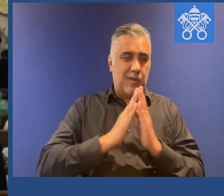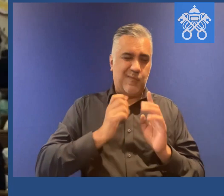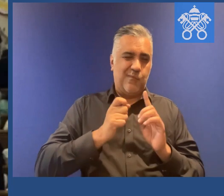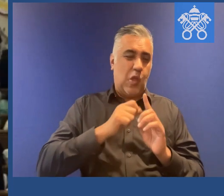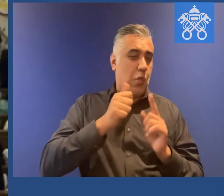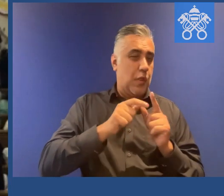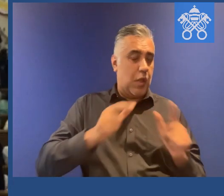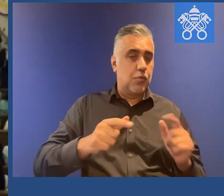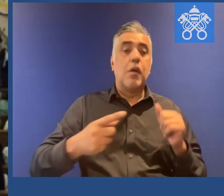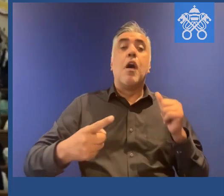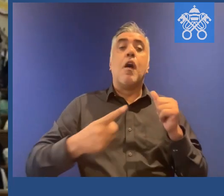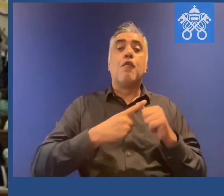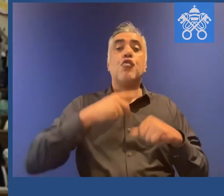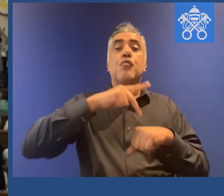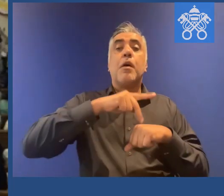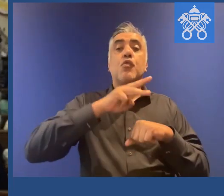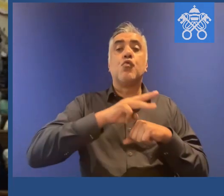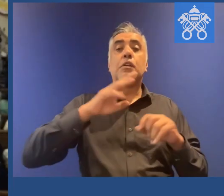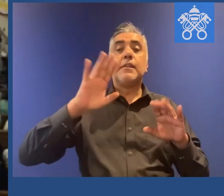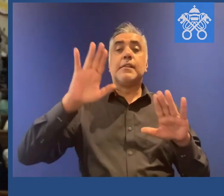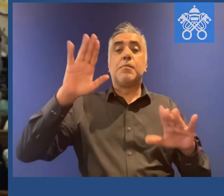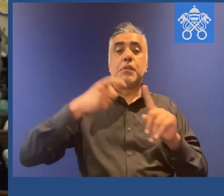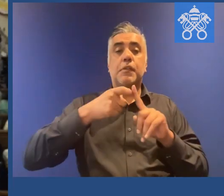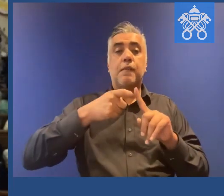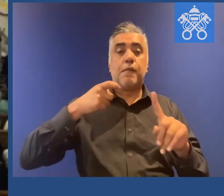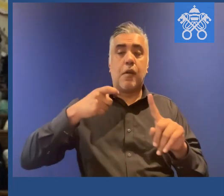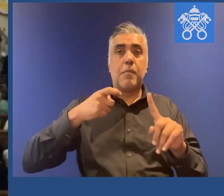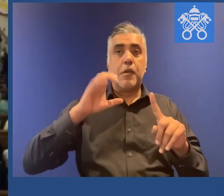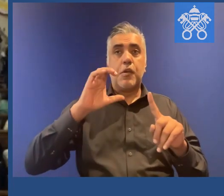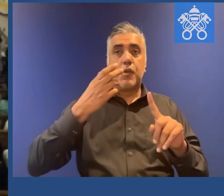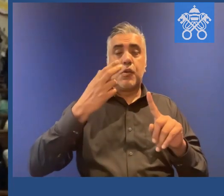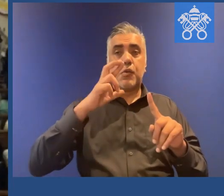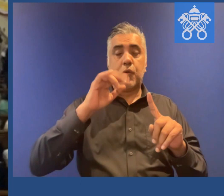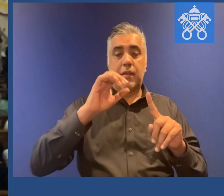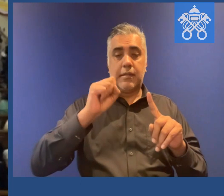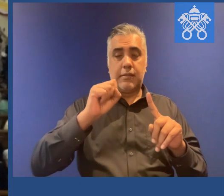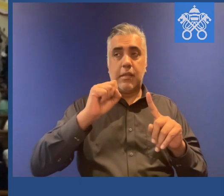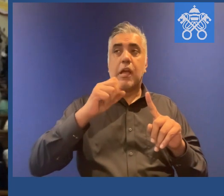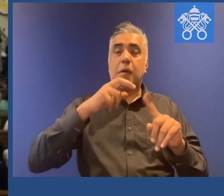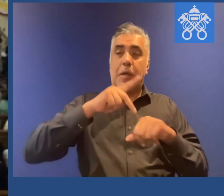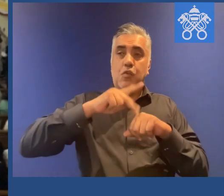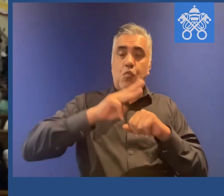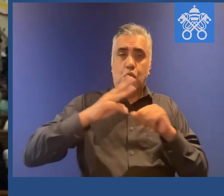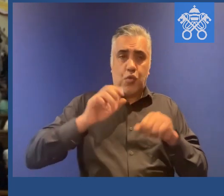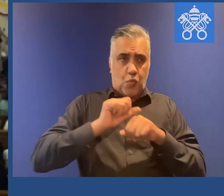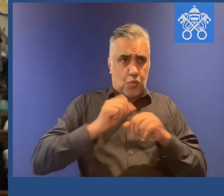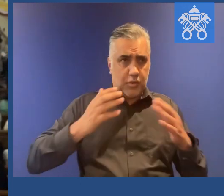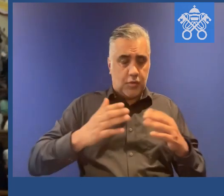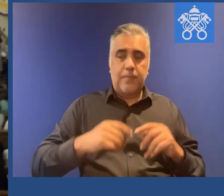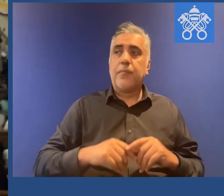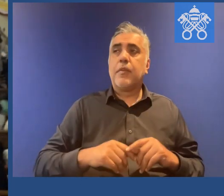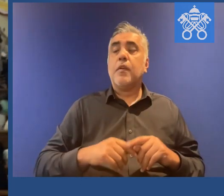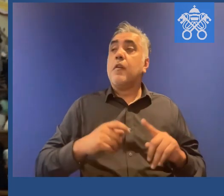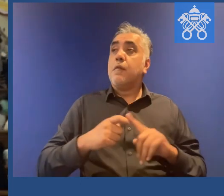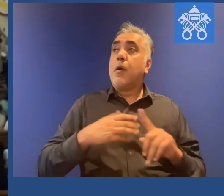Our first pastoral testimony is from Chris Nerona, a pastoral worker here. On